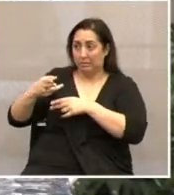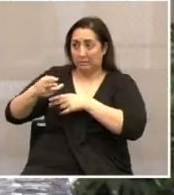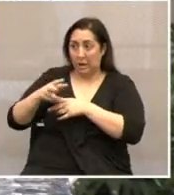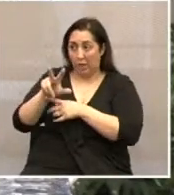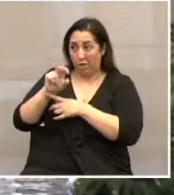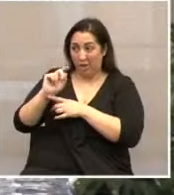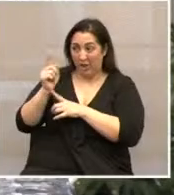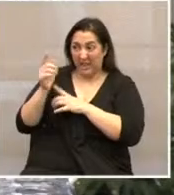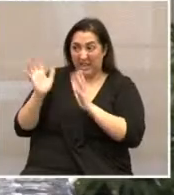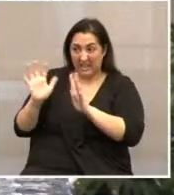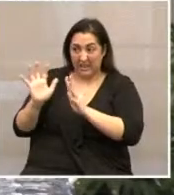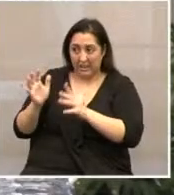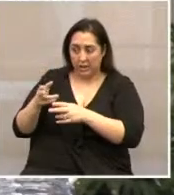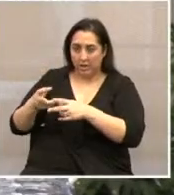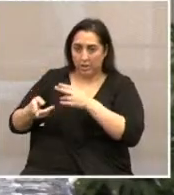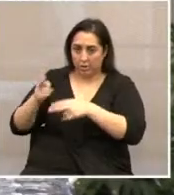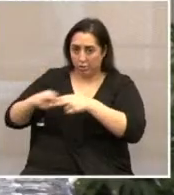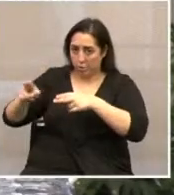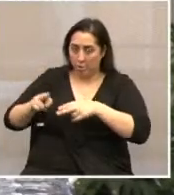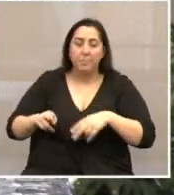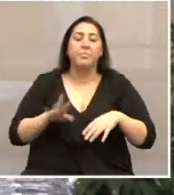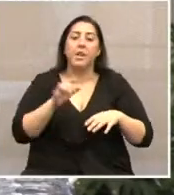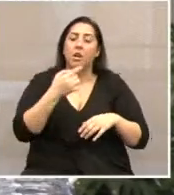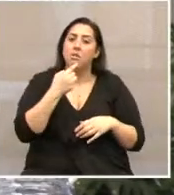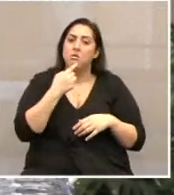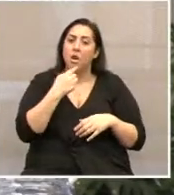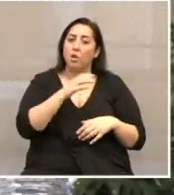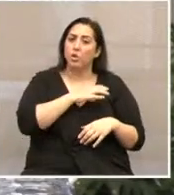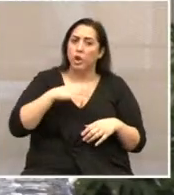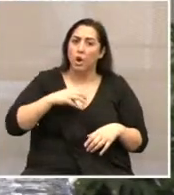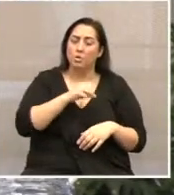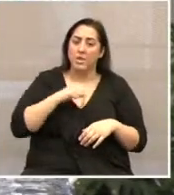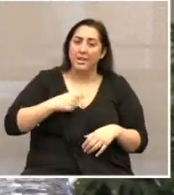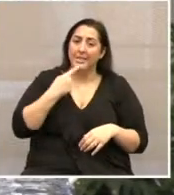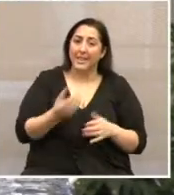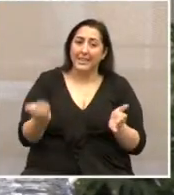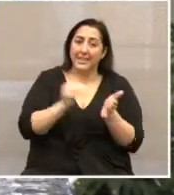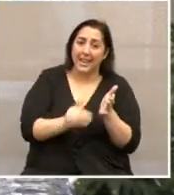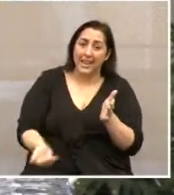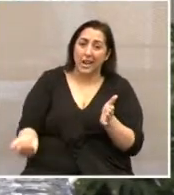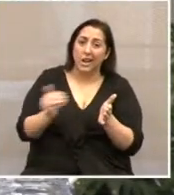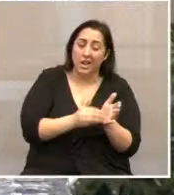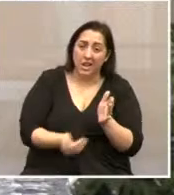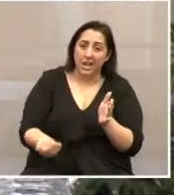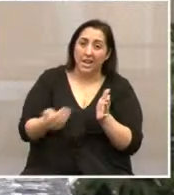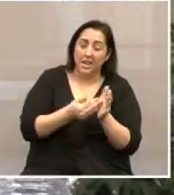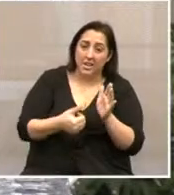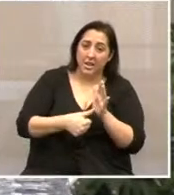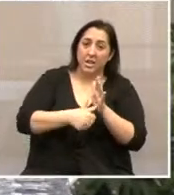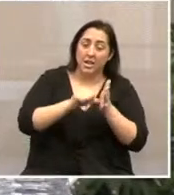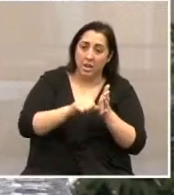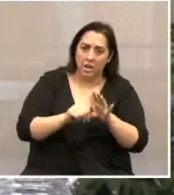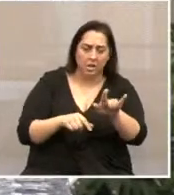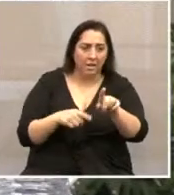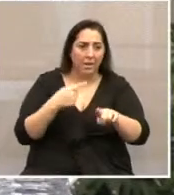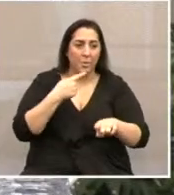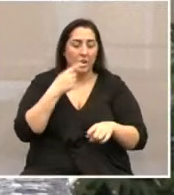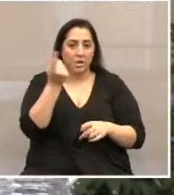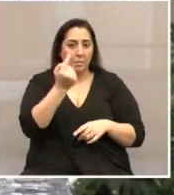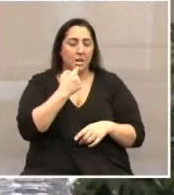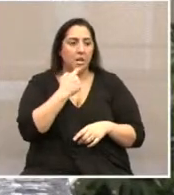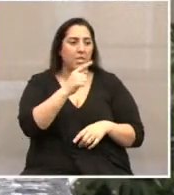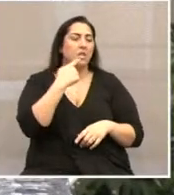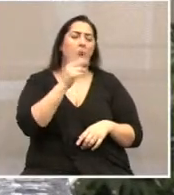it. Yes. And you know what? It's sad. When somebody says it in front of them, they don't clear the